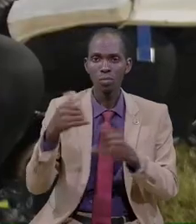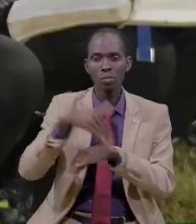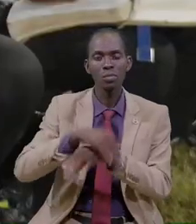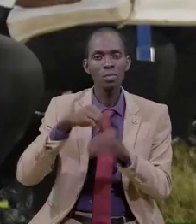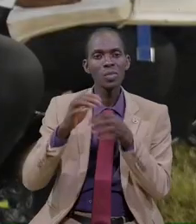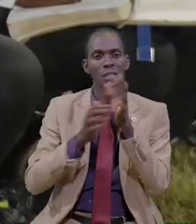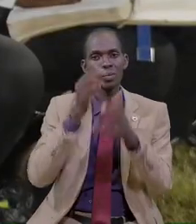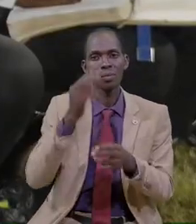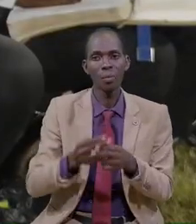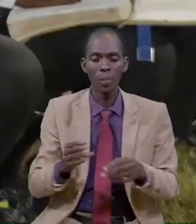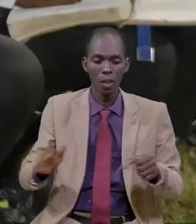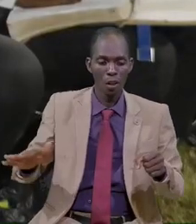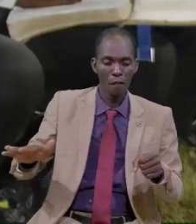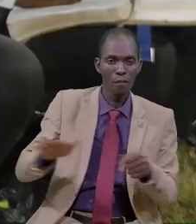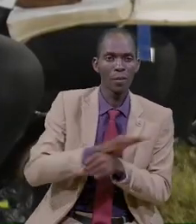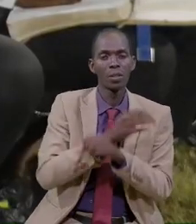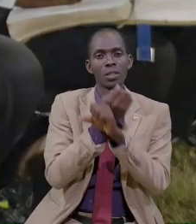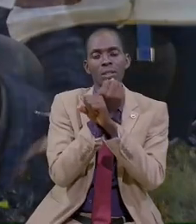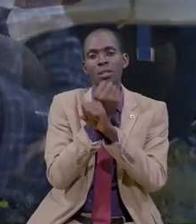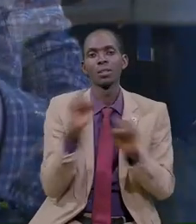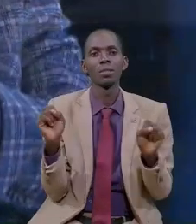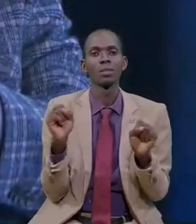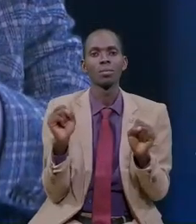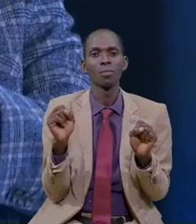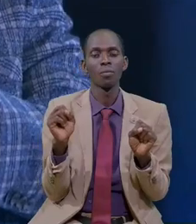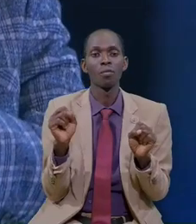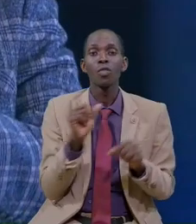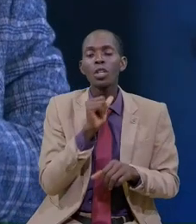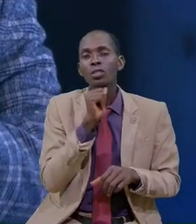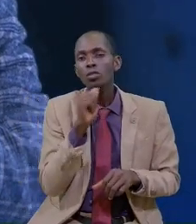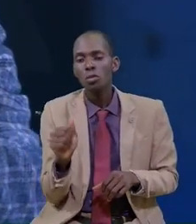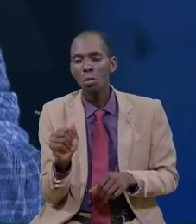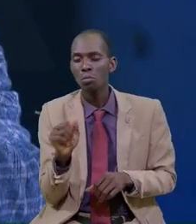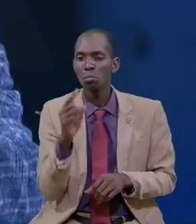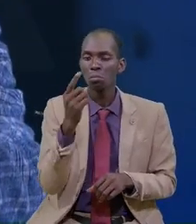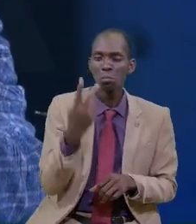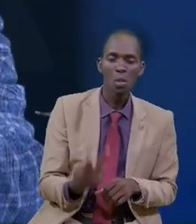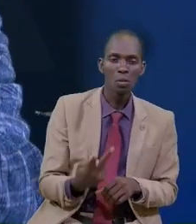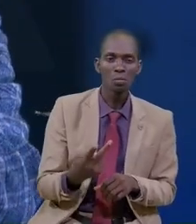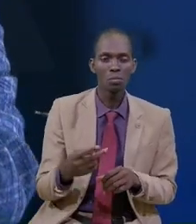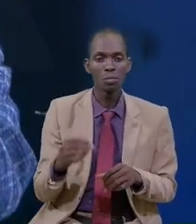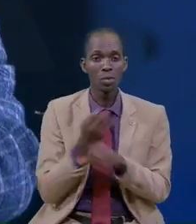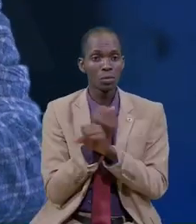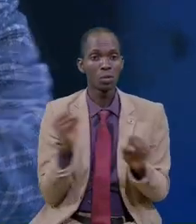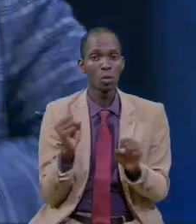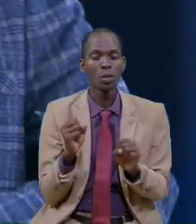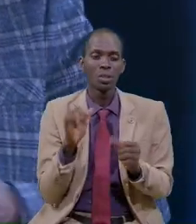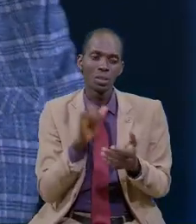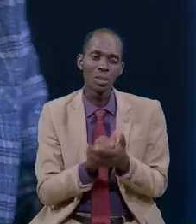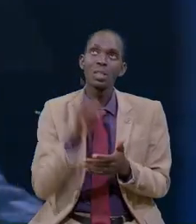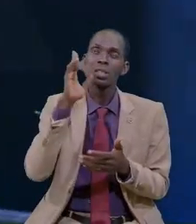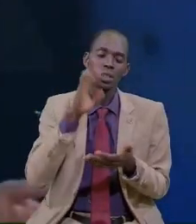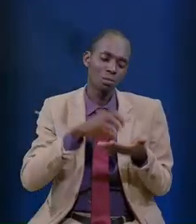Full salvation. Le plein salut. Not partial salvation. Ce n'est pas un salut partiel. That it takes away some sins